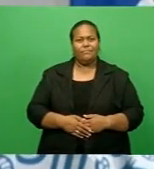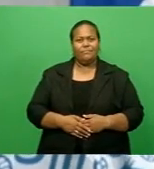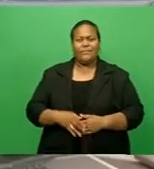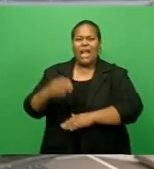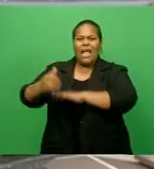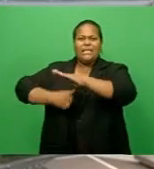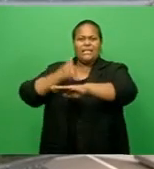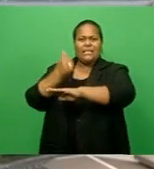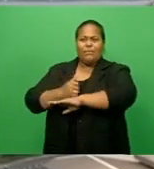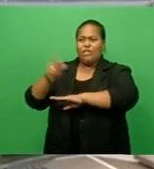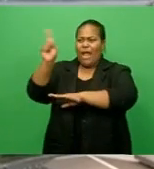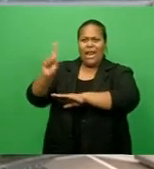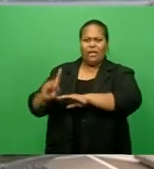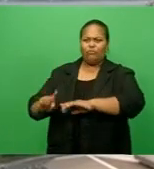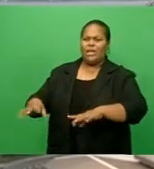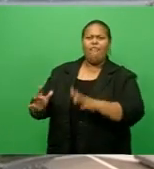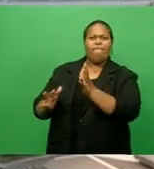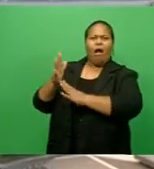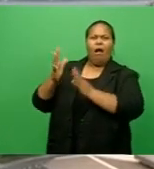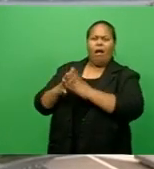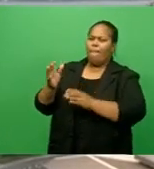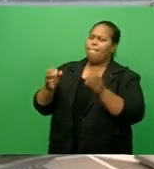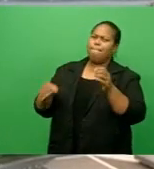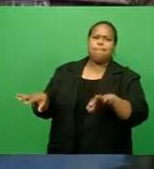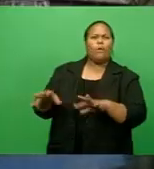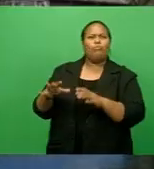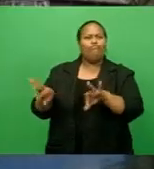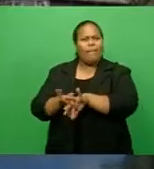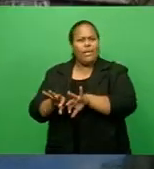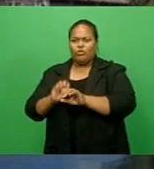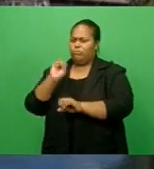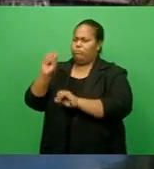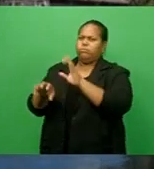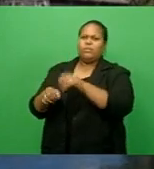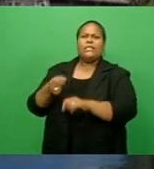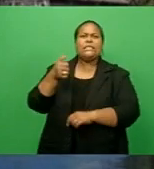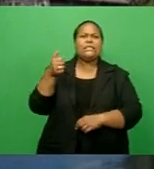electric incinerator at a cost of more than 600,000